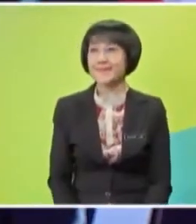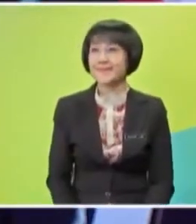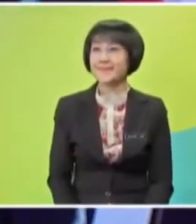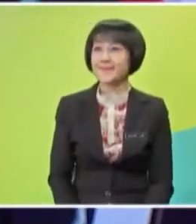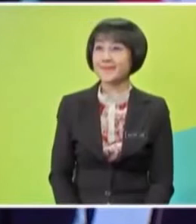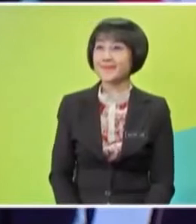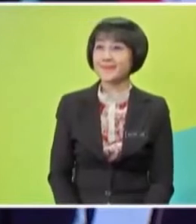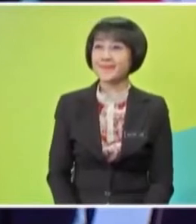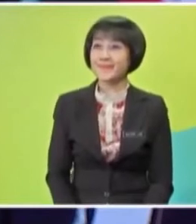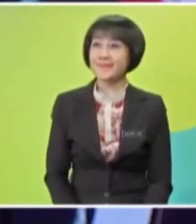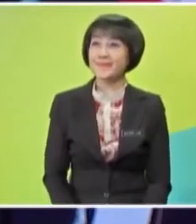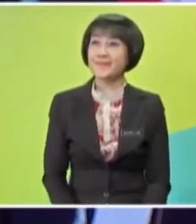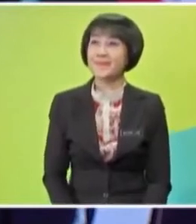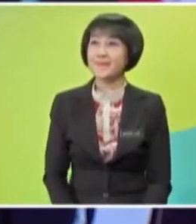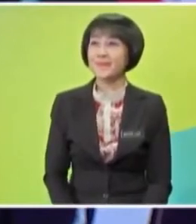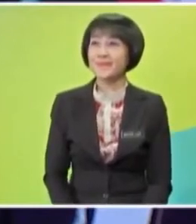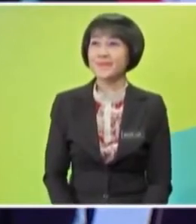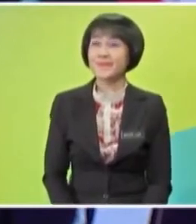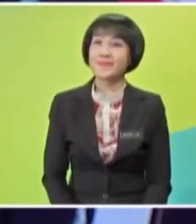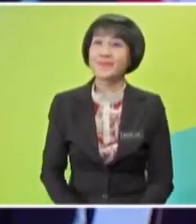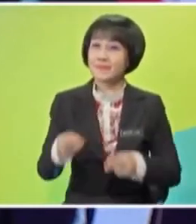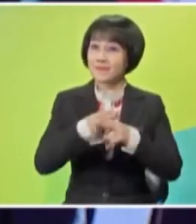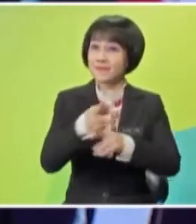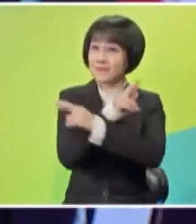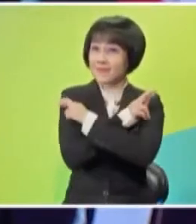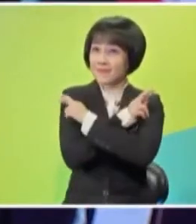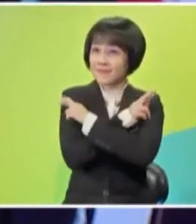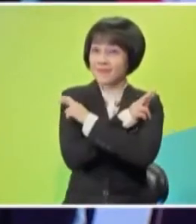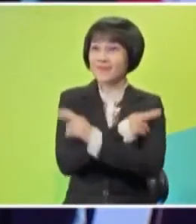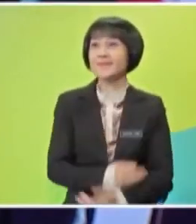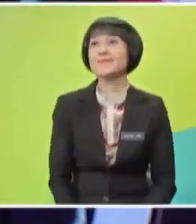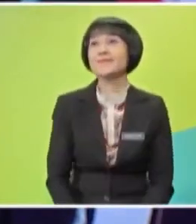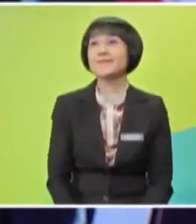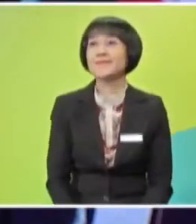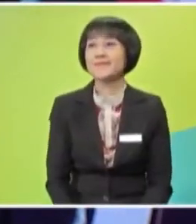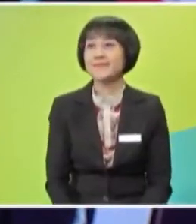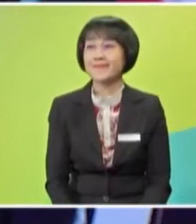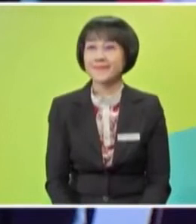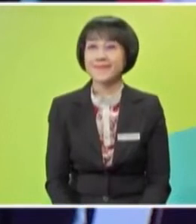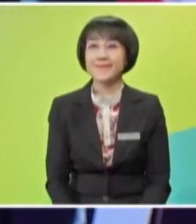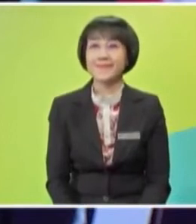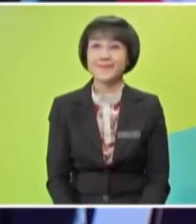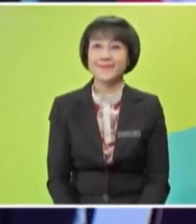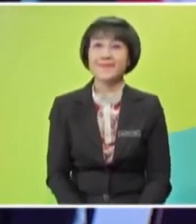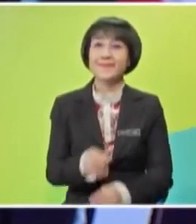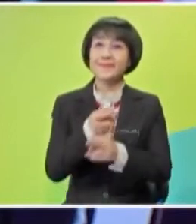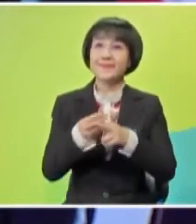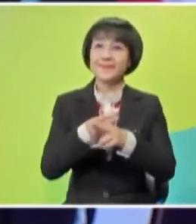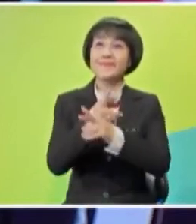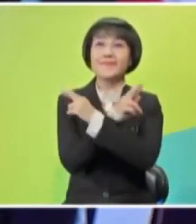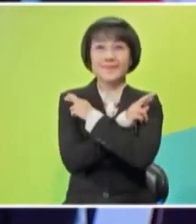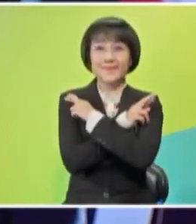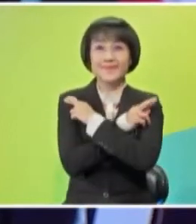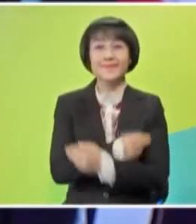job. All right, and looks like we're going to take a short break right now. We're going to be back to you for lower form on Didik TV